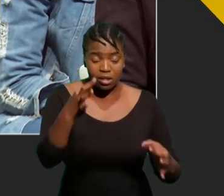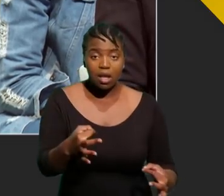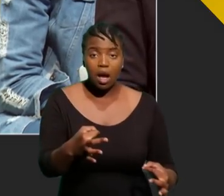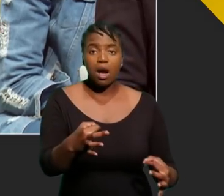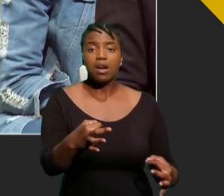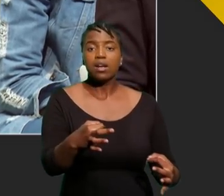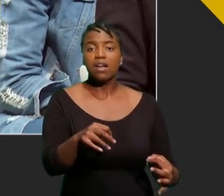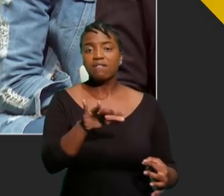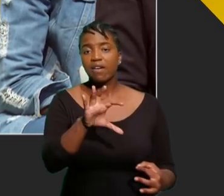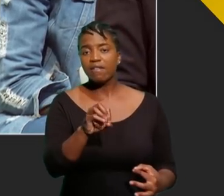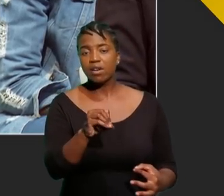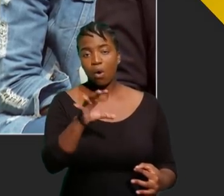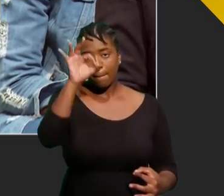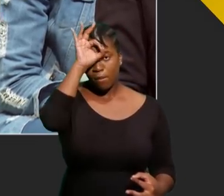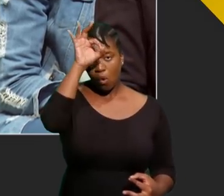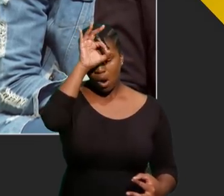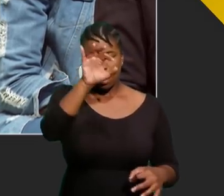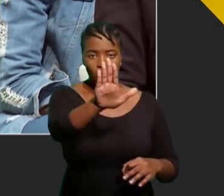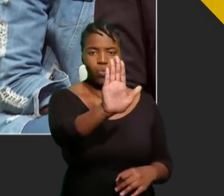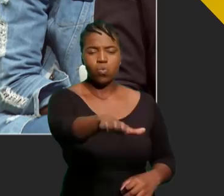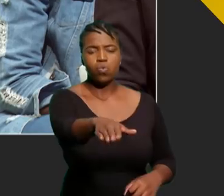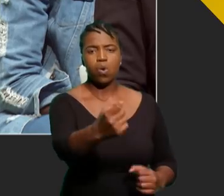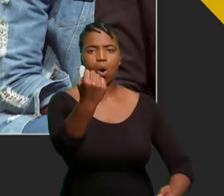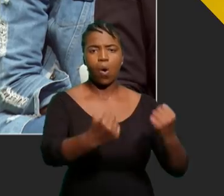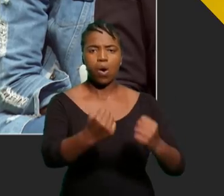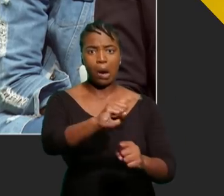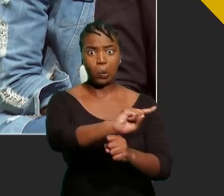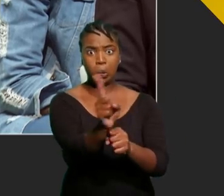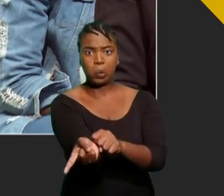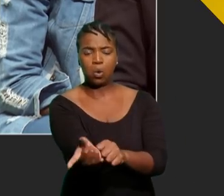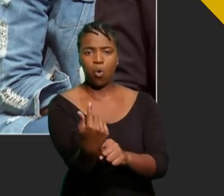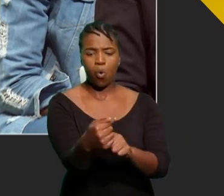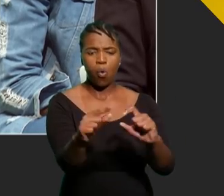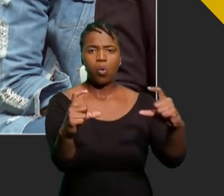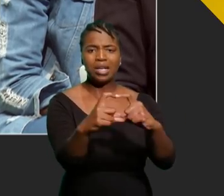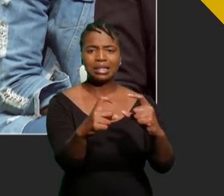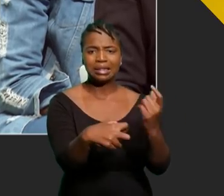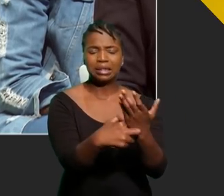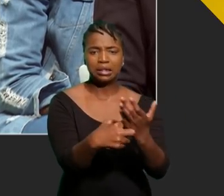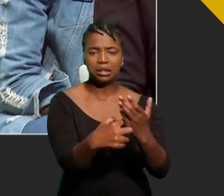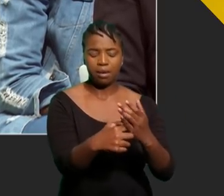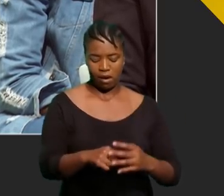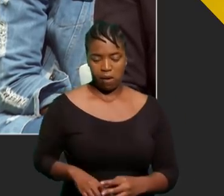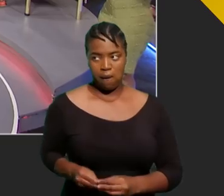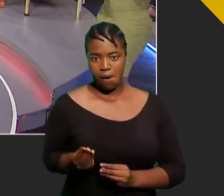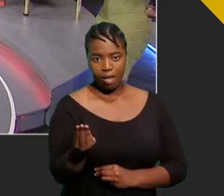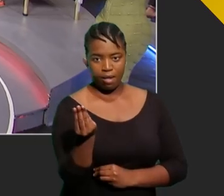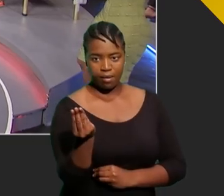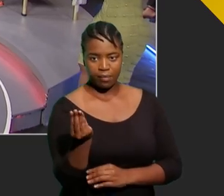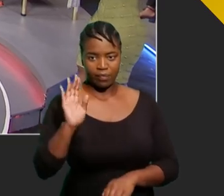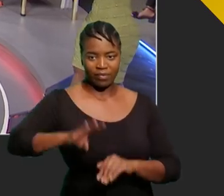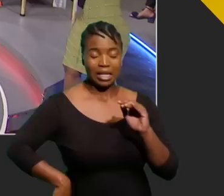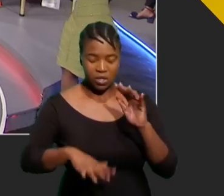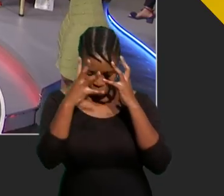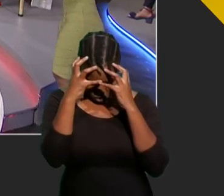you 50 Rand as a cop because you stopped me, then guess what? I'm participating in corruption. Horatio's calling us for our